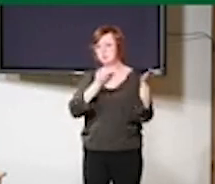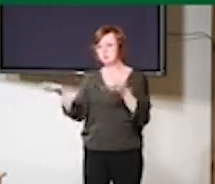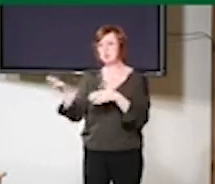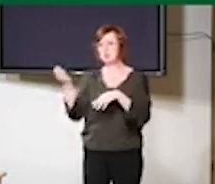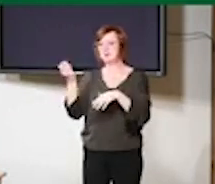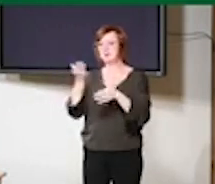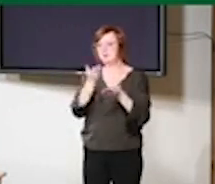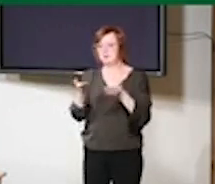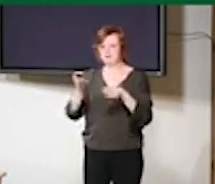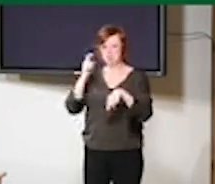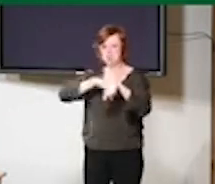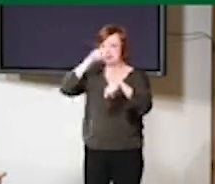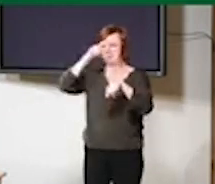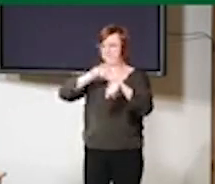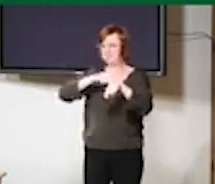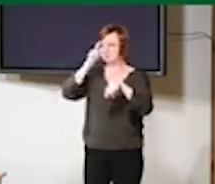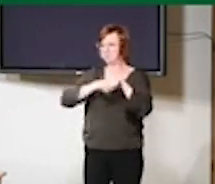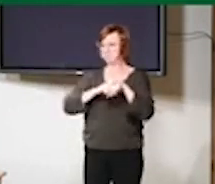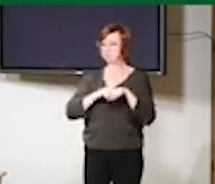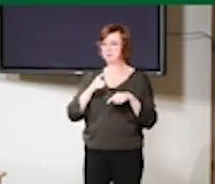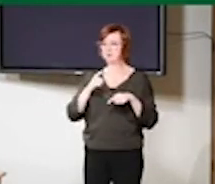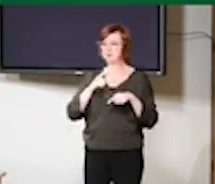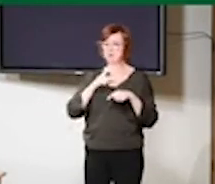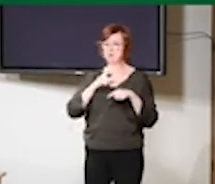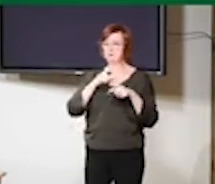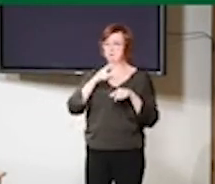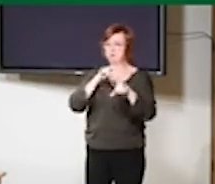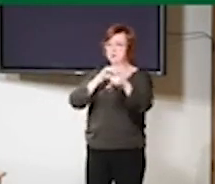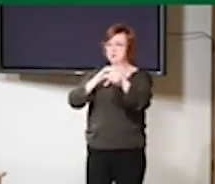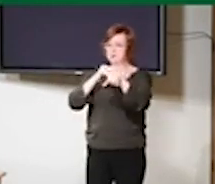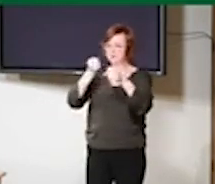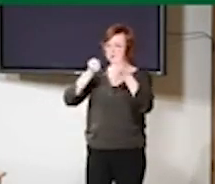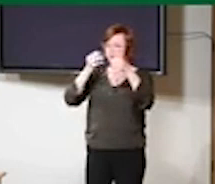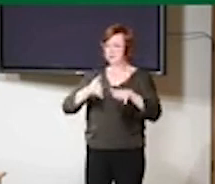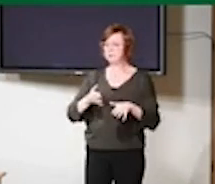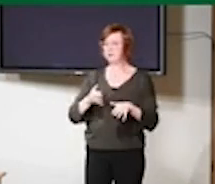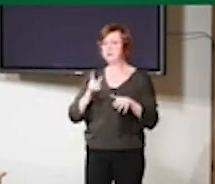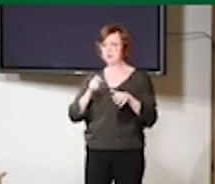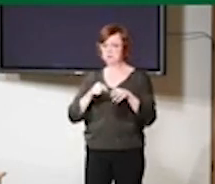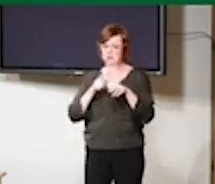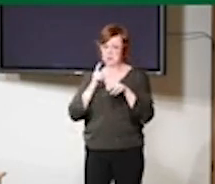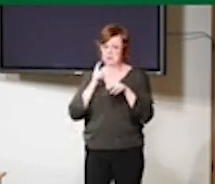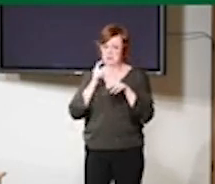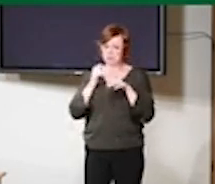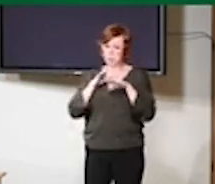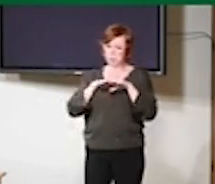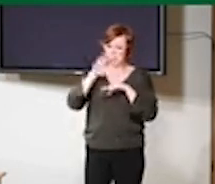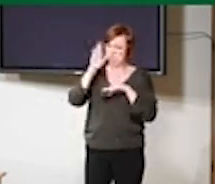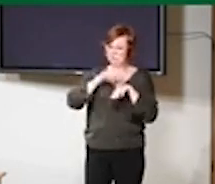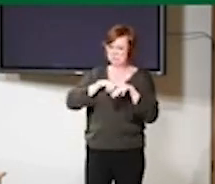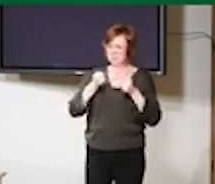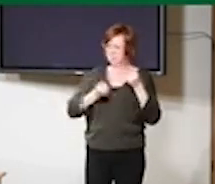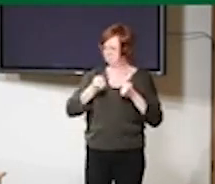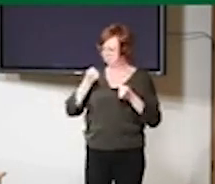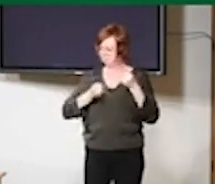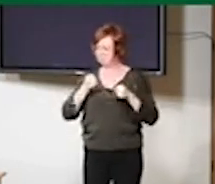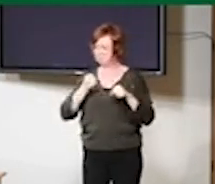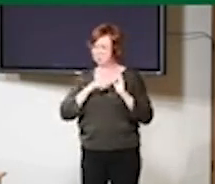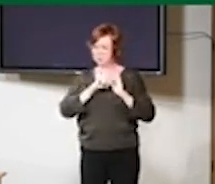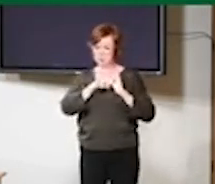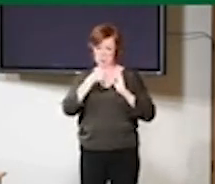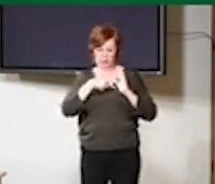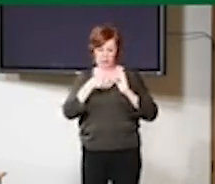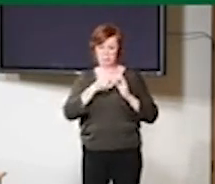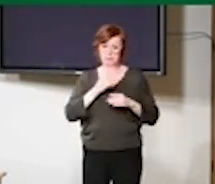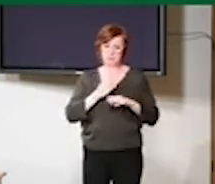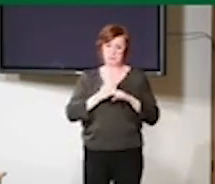this time of when we're dealing across society with the pandemic. This is a temporary relaxing of